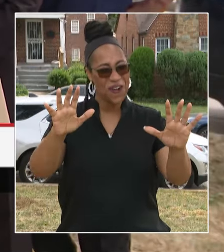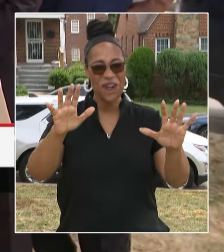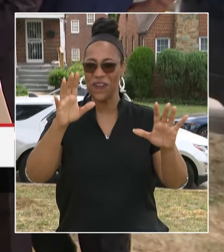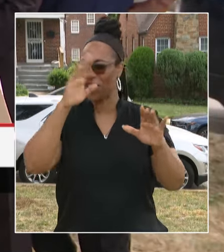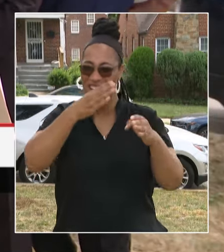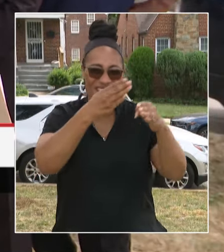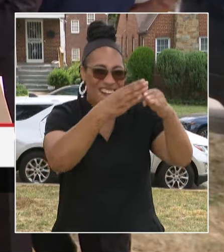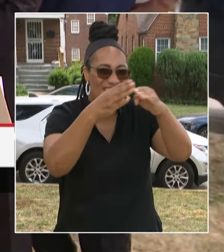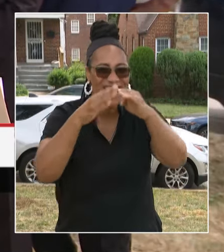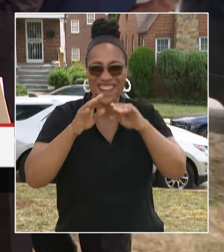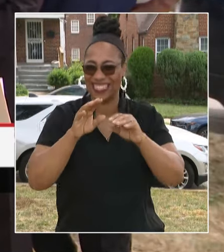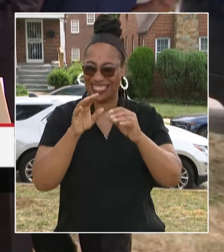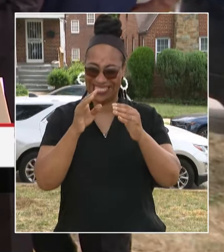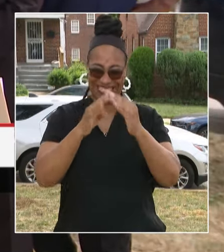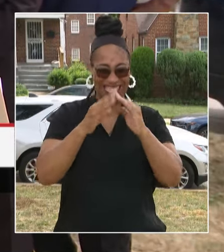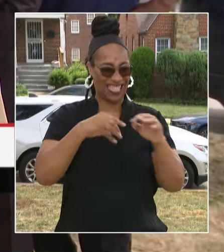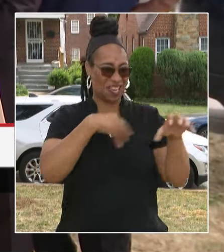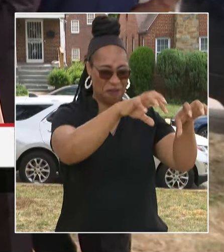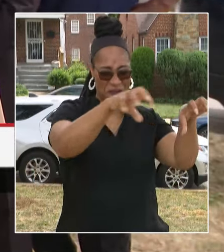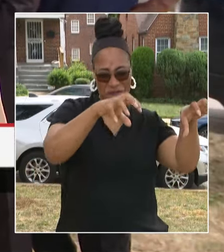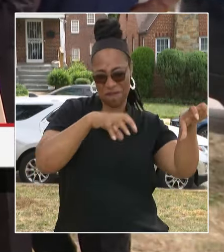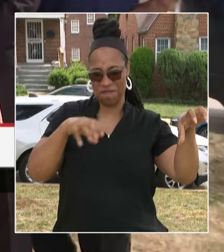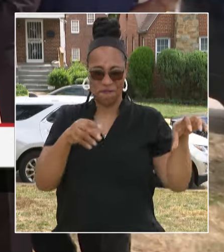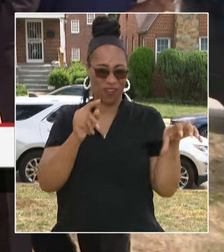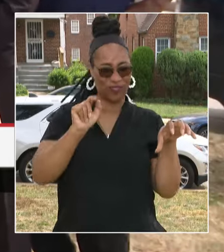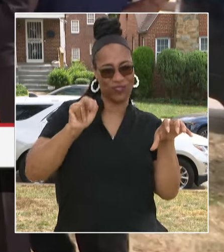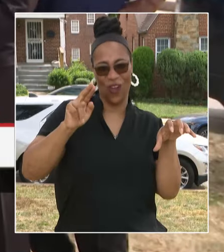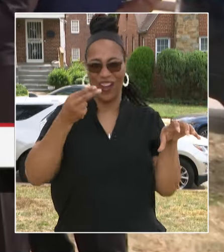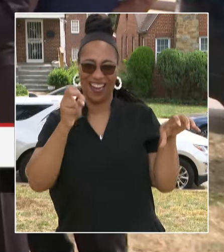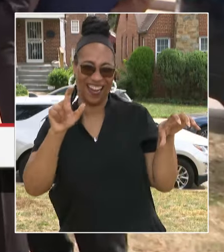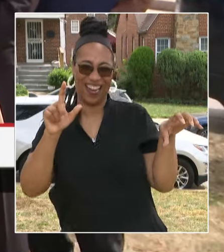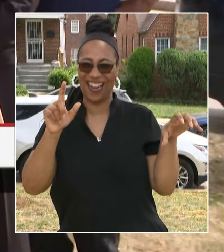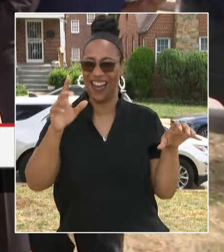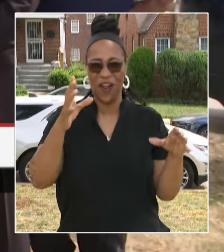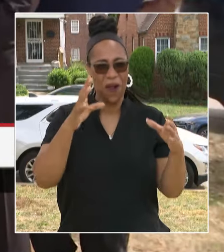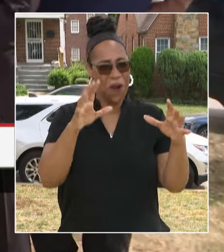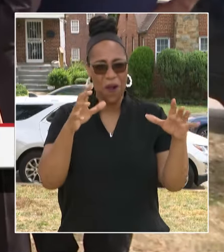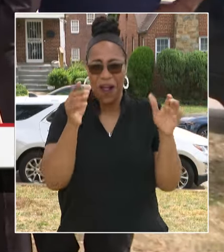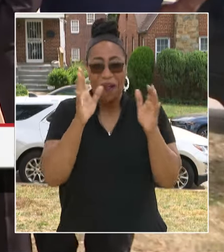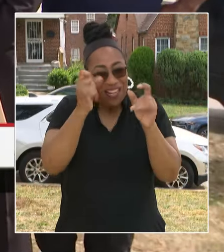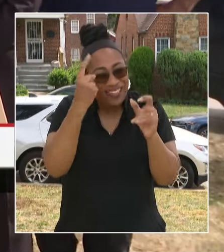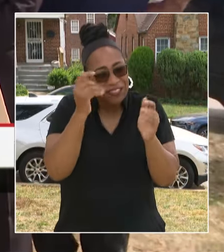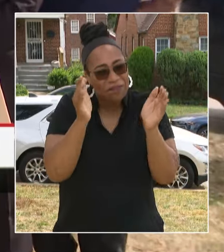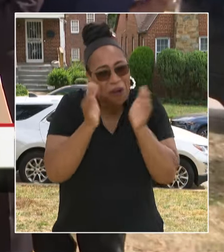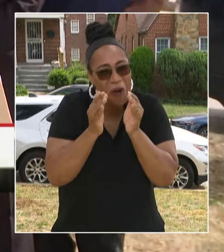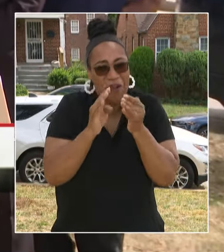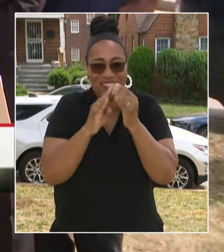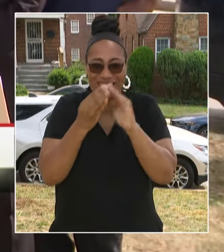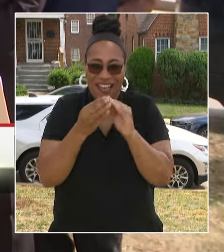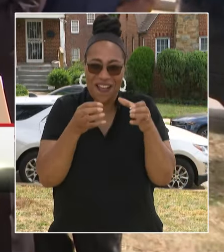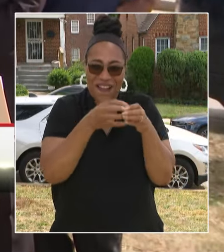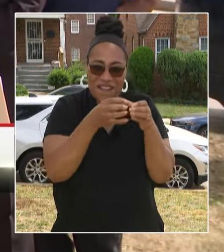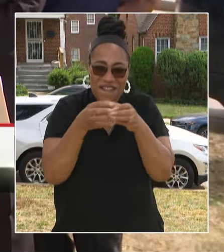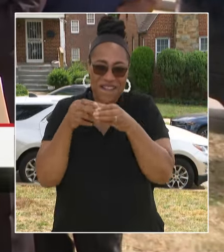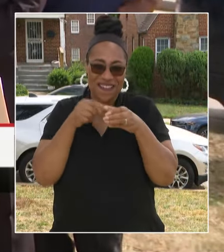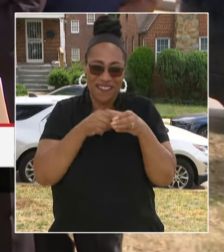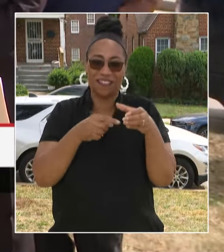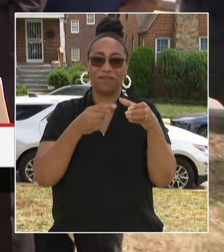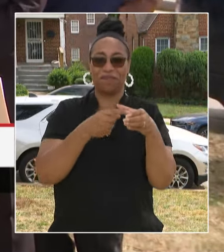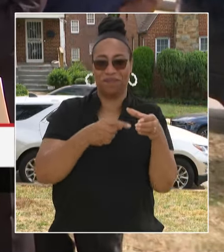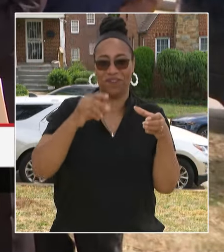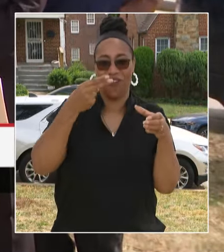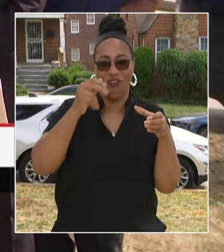North Carolina. Anybody know anything about those places? But it's interesting, just to give you a little history, when you say Whiteville,